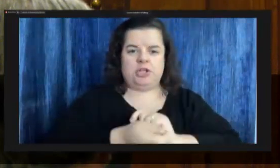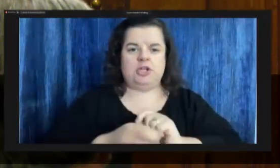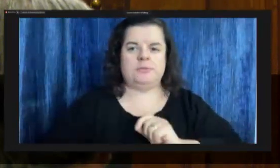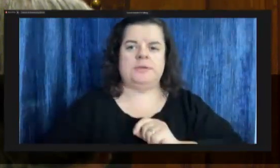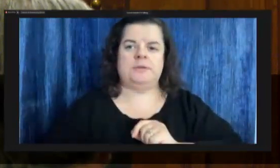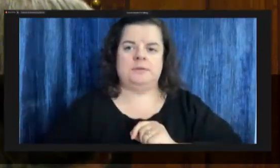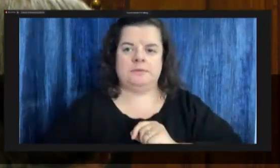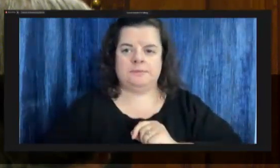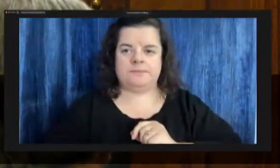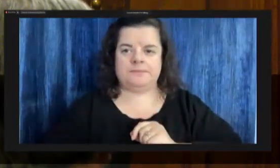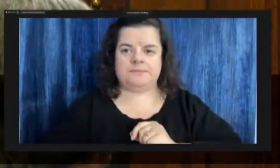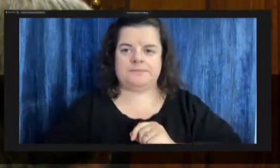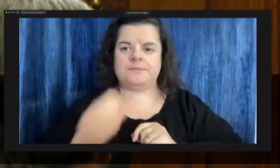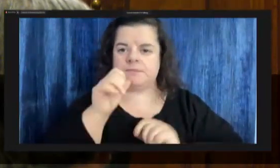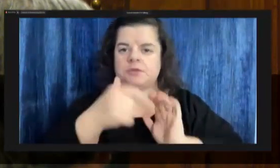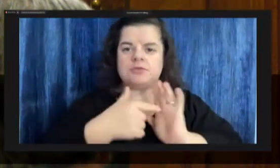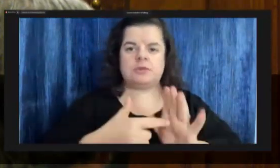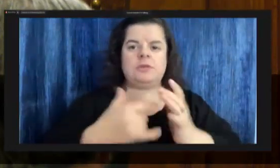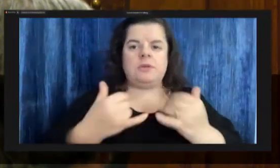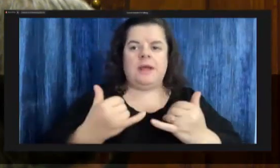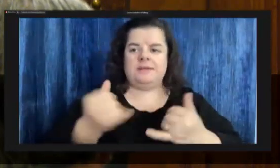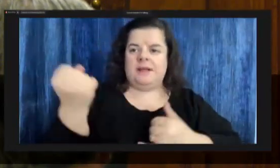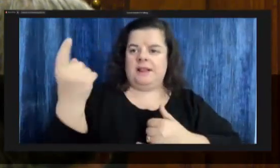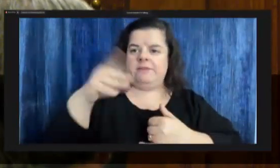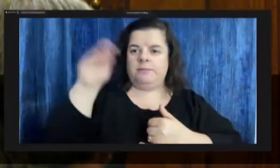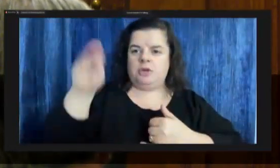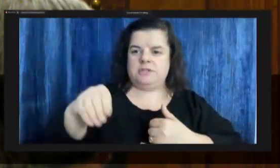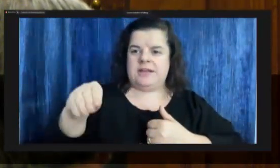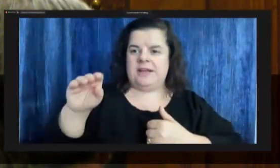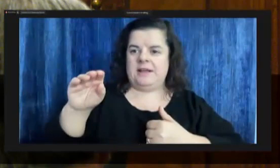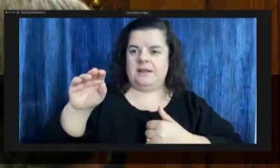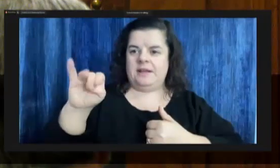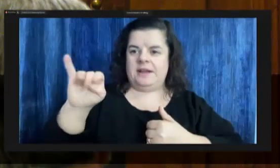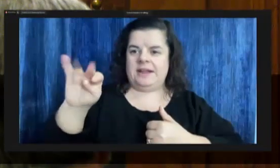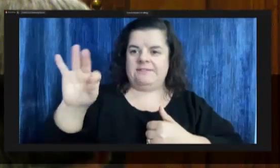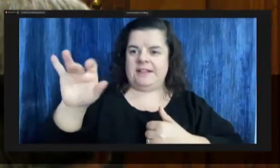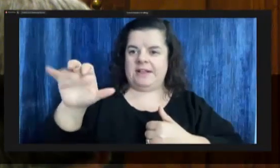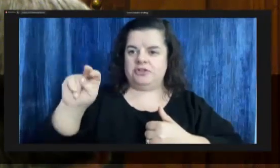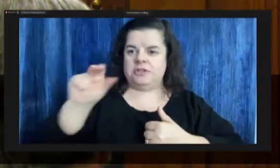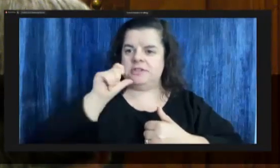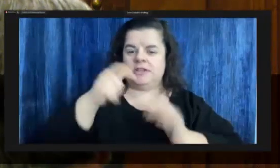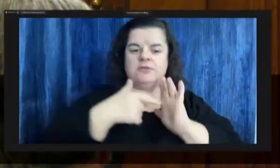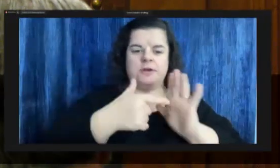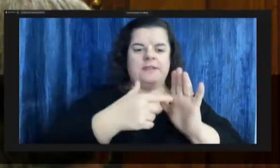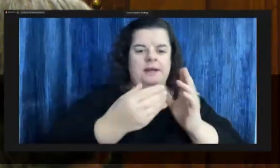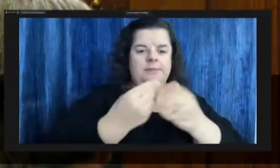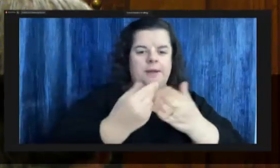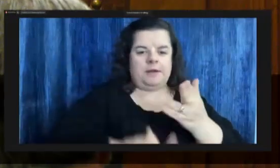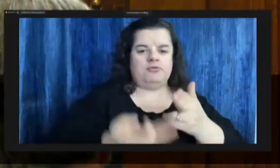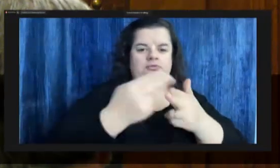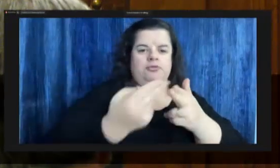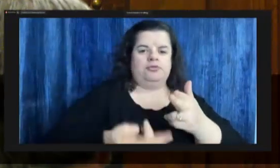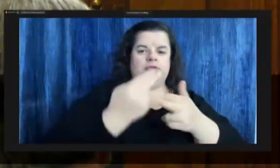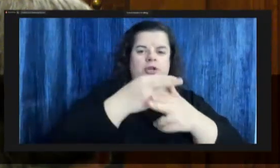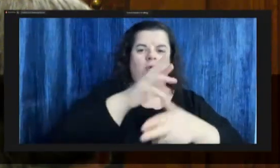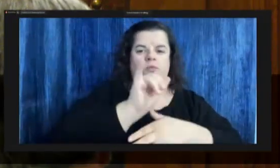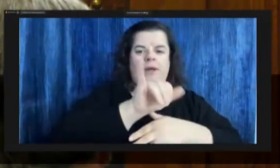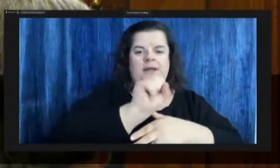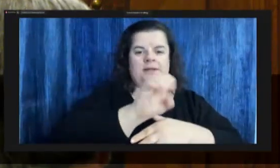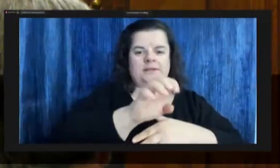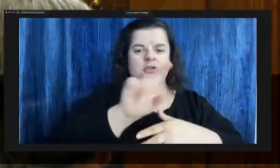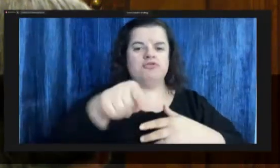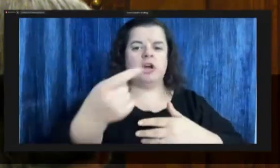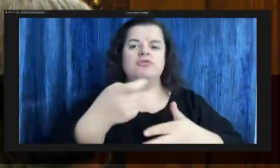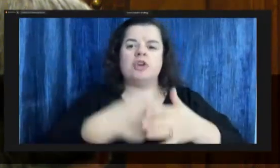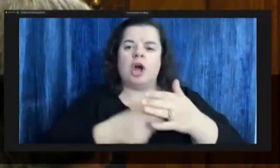today's 11% inflation. This does not reflect a raise. This is just trying to get caught up on the cost of living